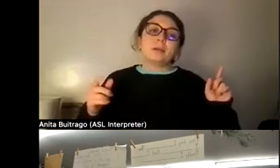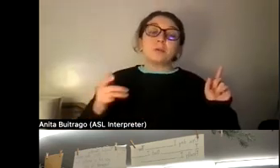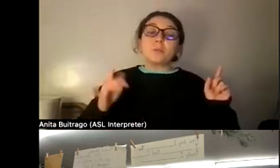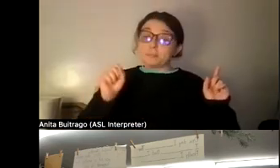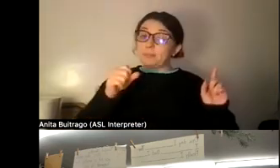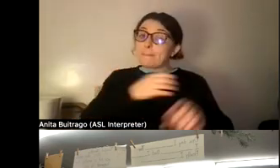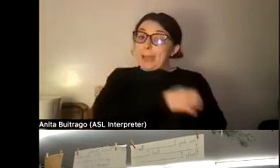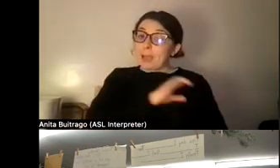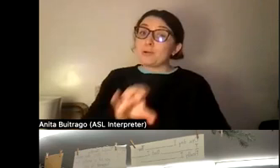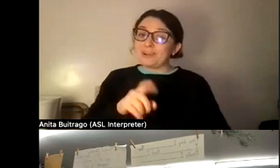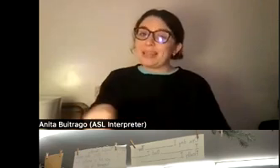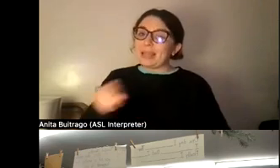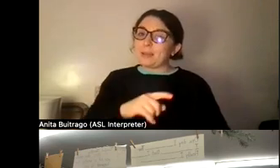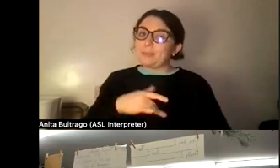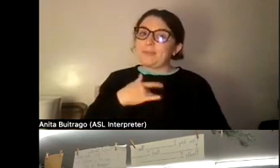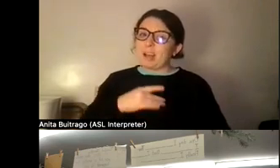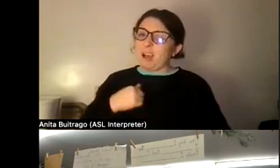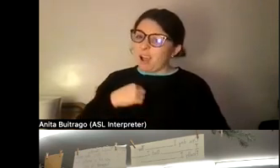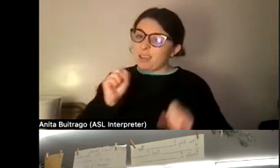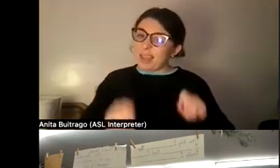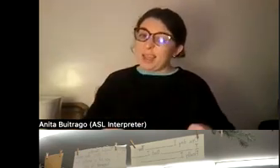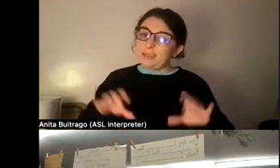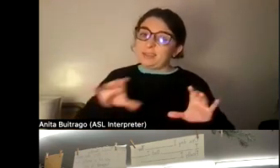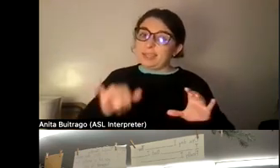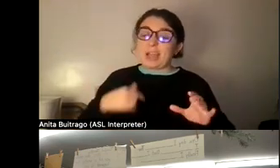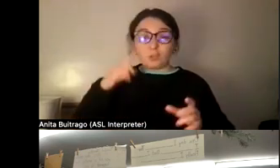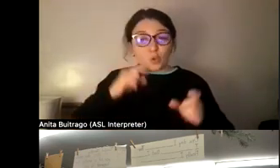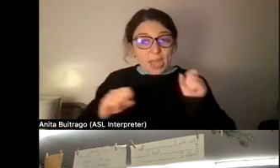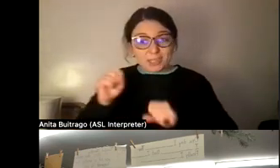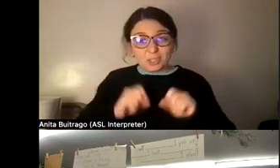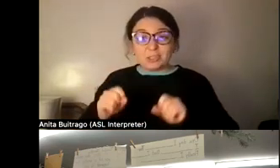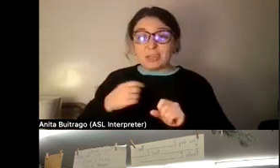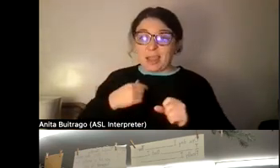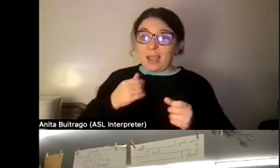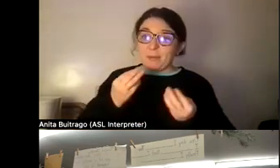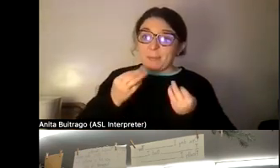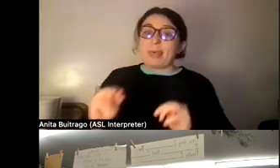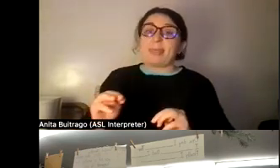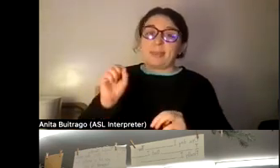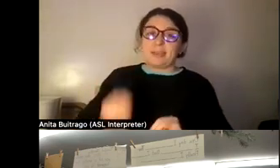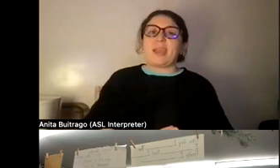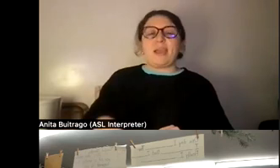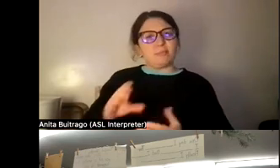to learn this and to know that they can do this. And there's a strategy and a method that allows them to do this.